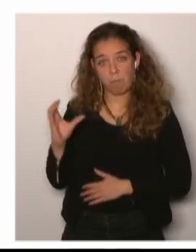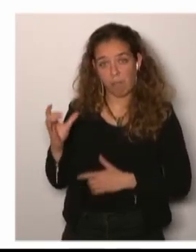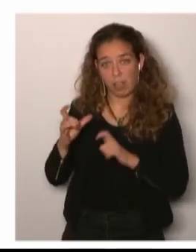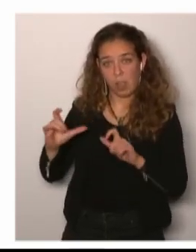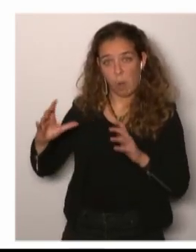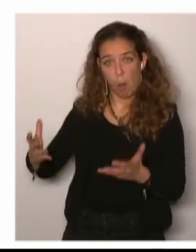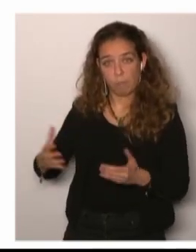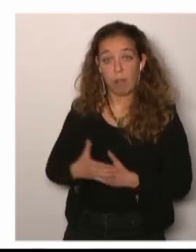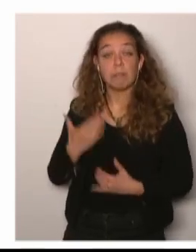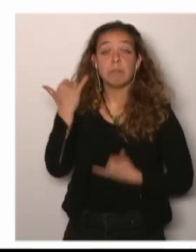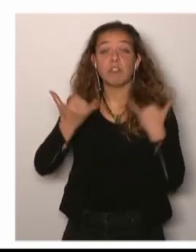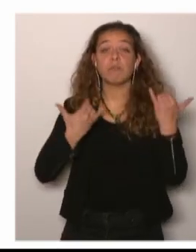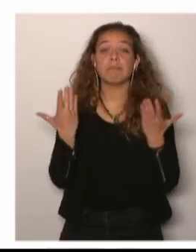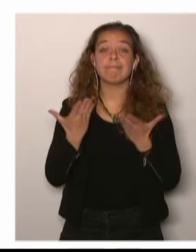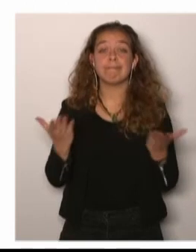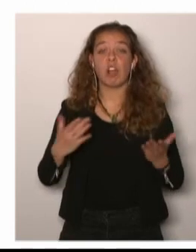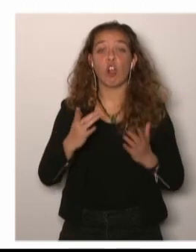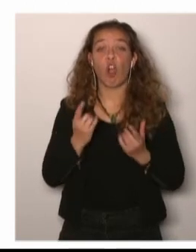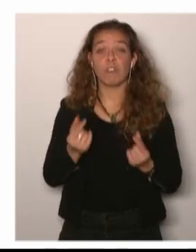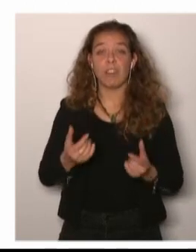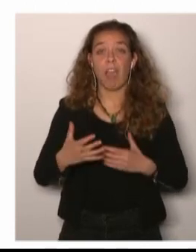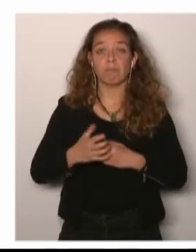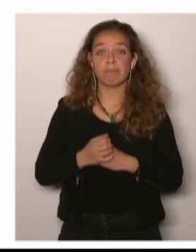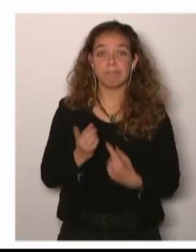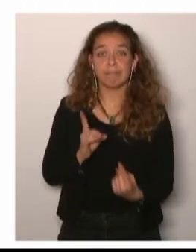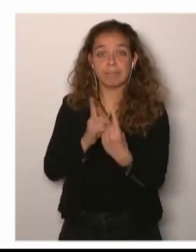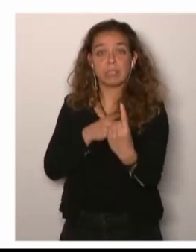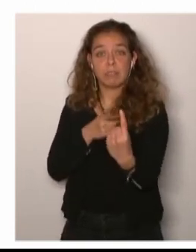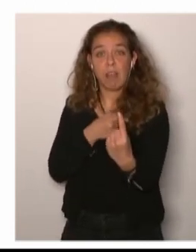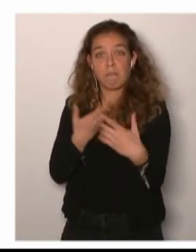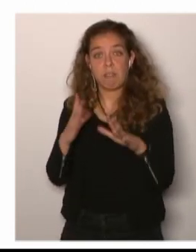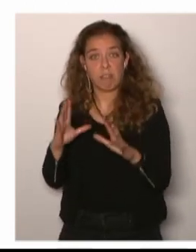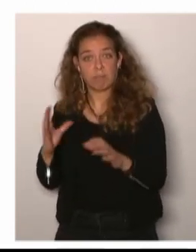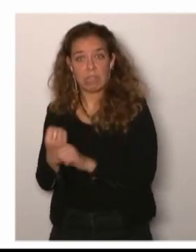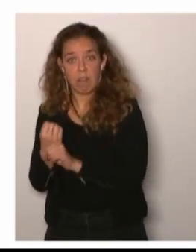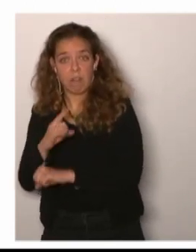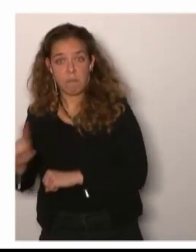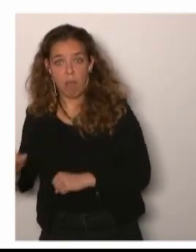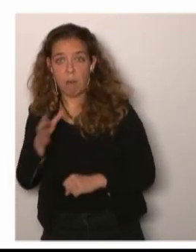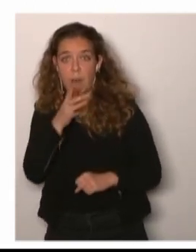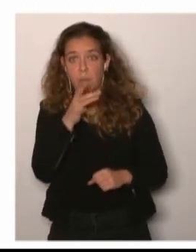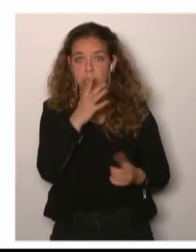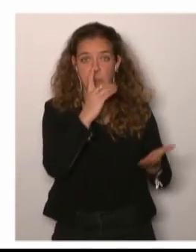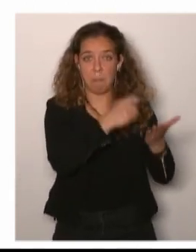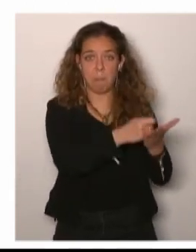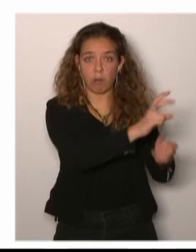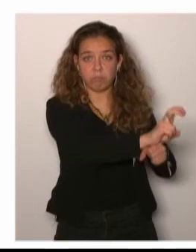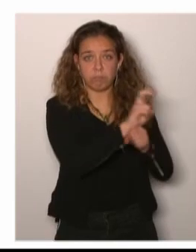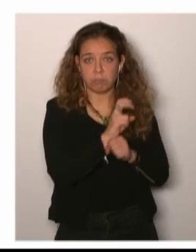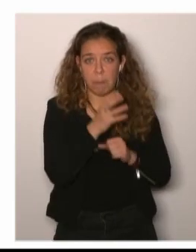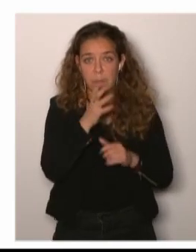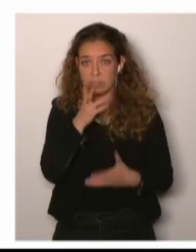cured, but you don't have a job and you don't have the possibility to get a bank loan. You can't buy a house, you can't buy a car.